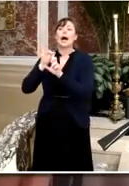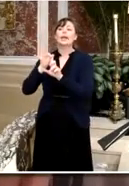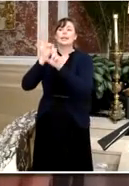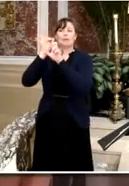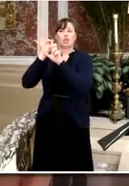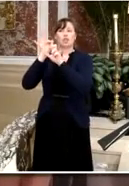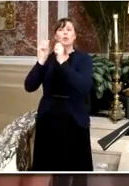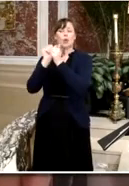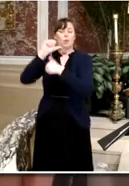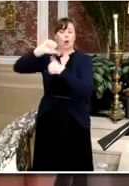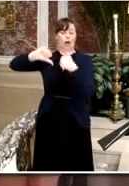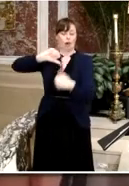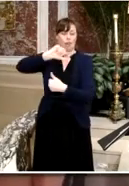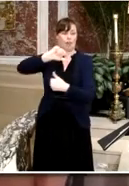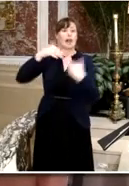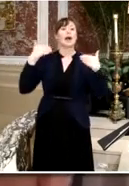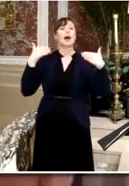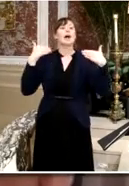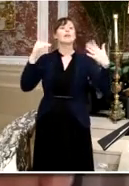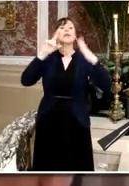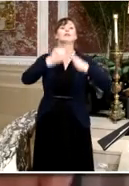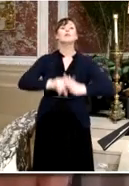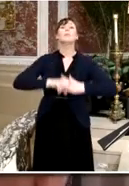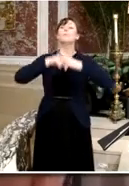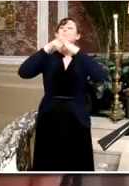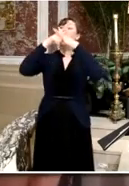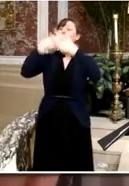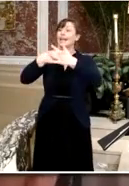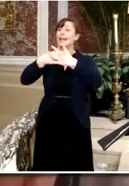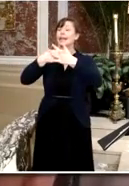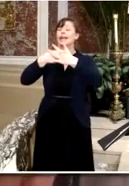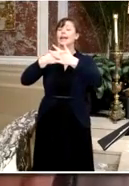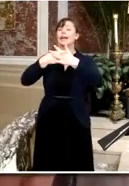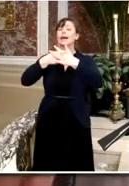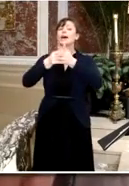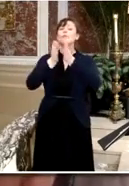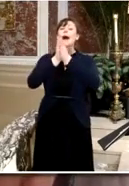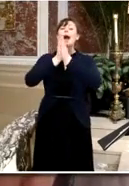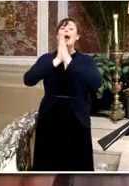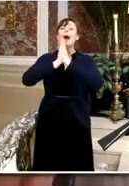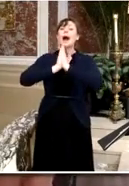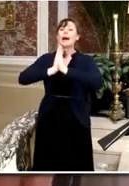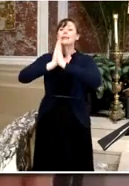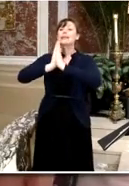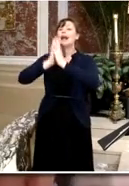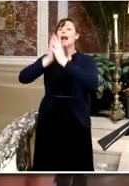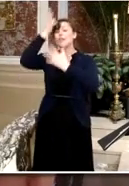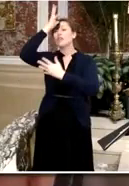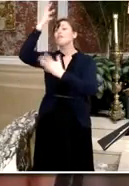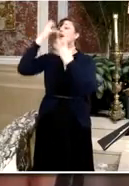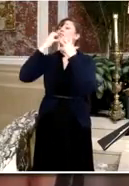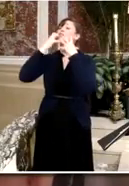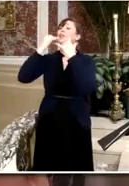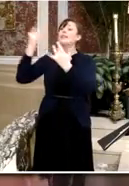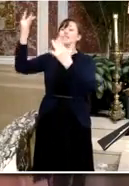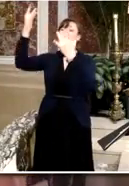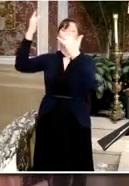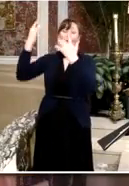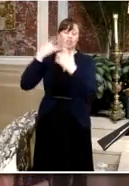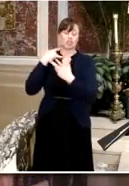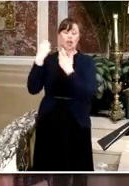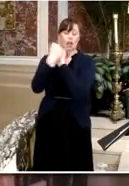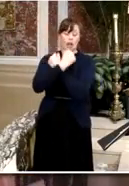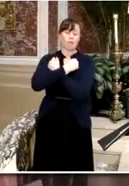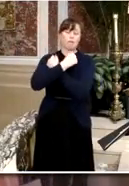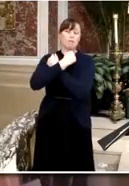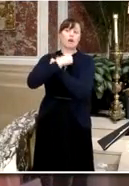another. Let us begin by asking the Father, in his compassionate love,